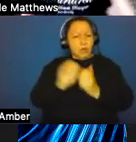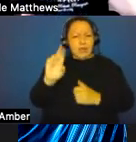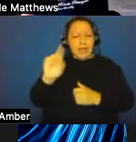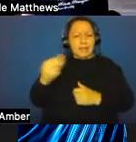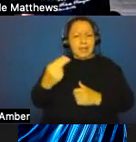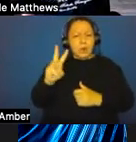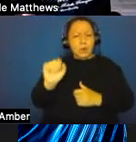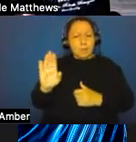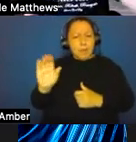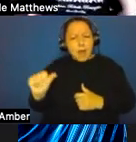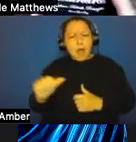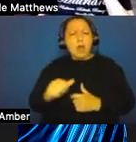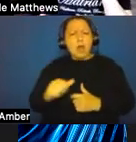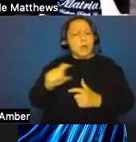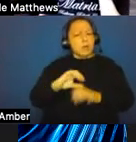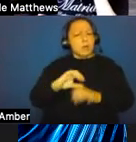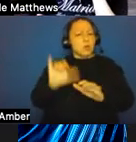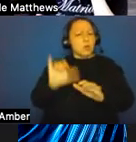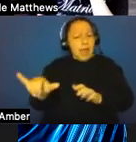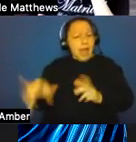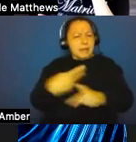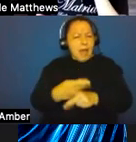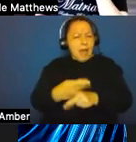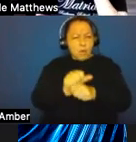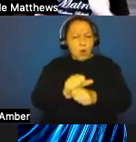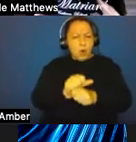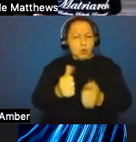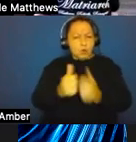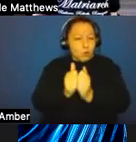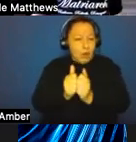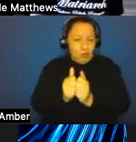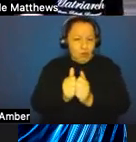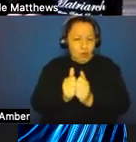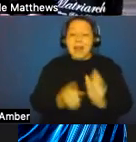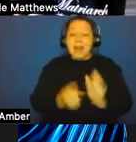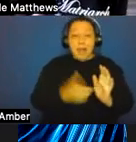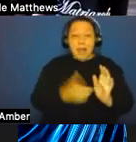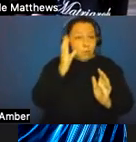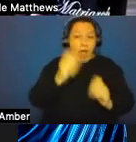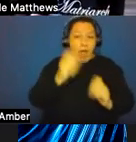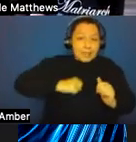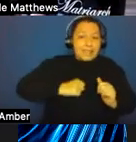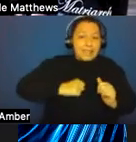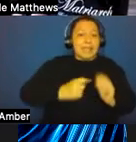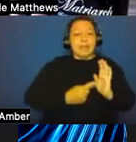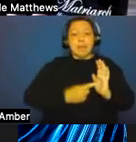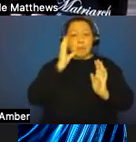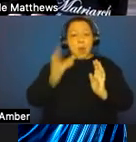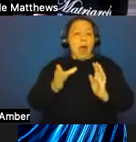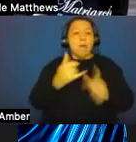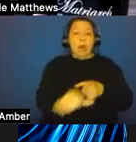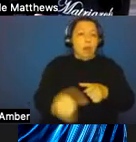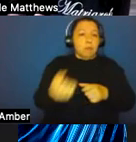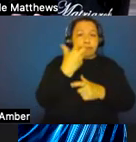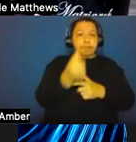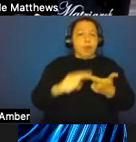work in community. And sometimes we will get pushback. We will get called names. We will get challenged. We will,